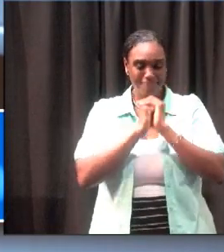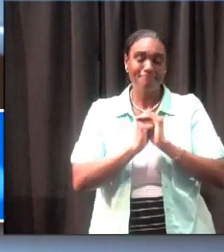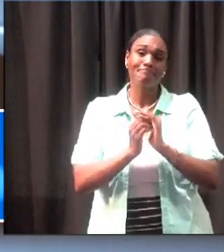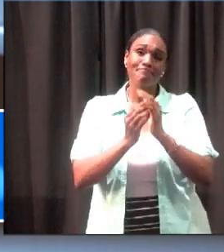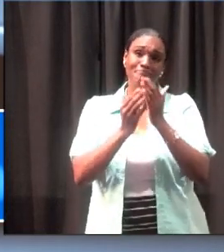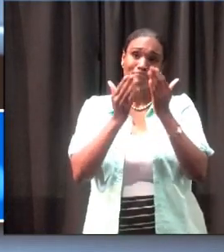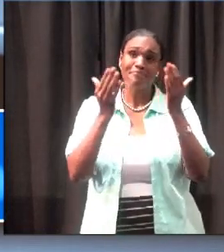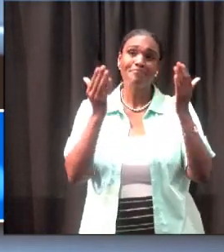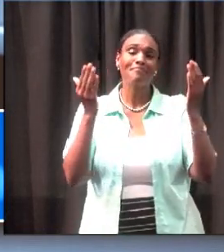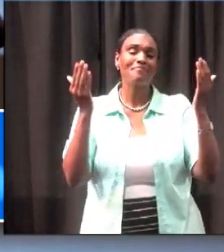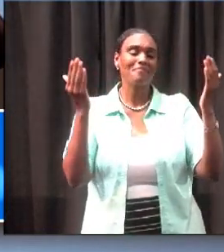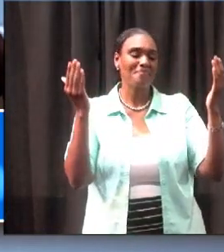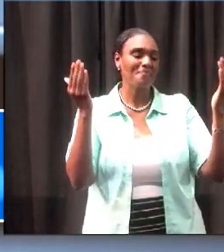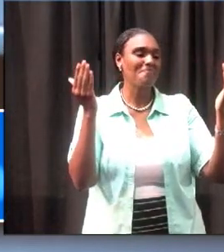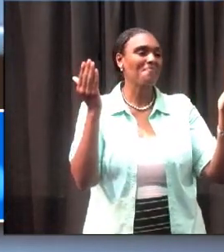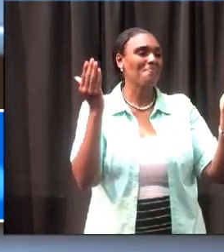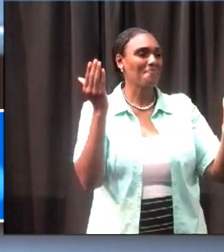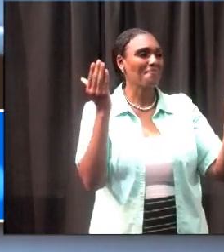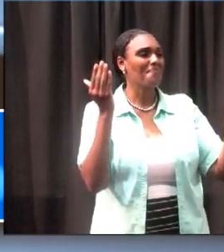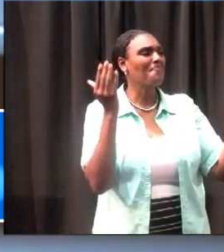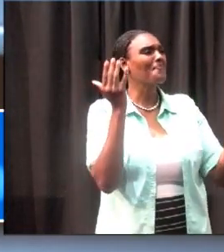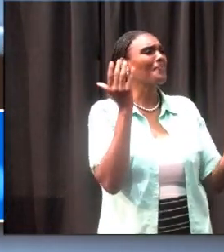worship you.